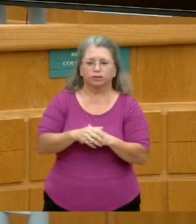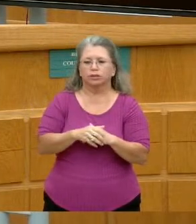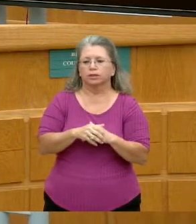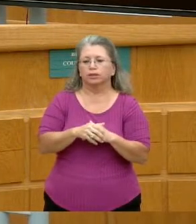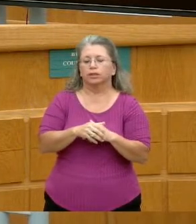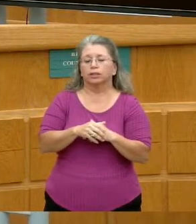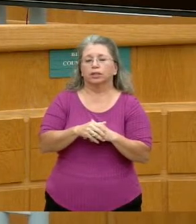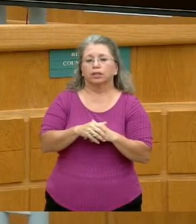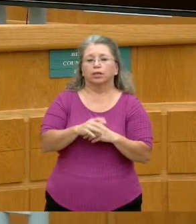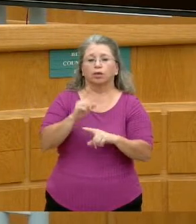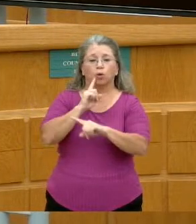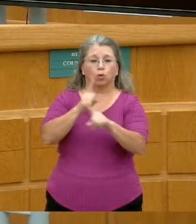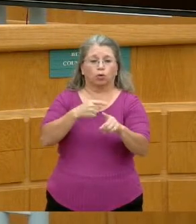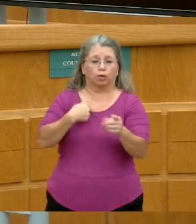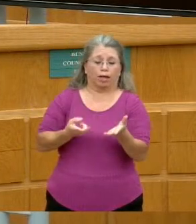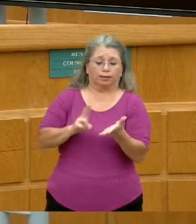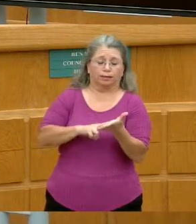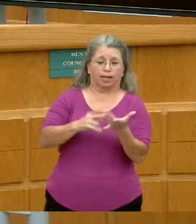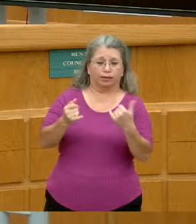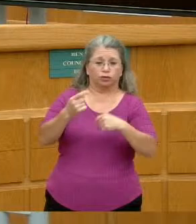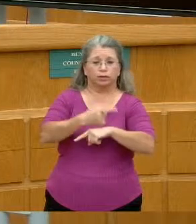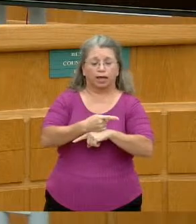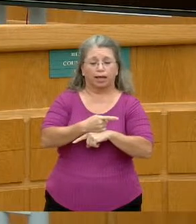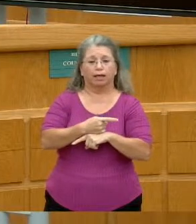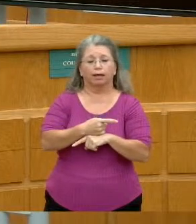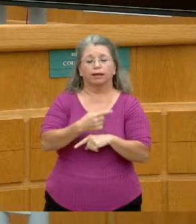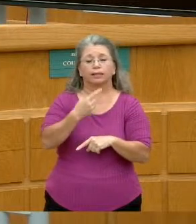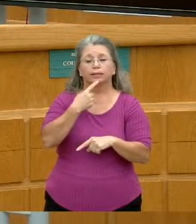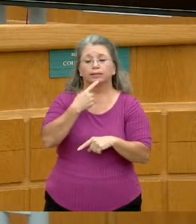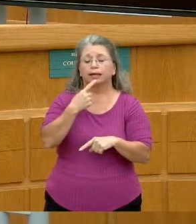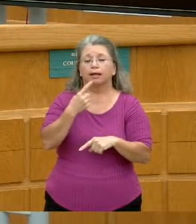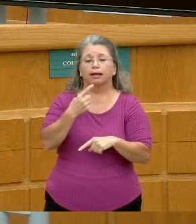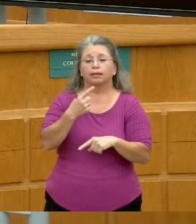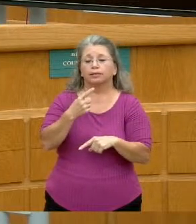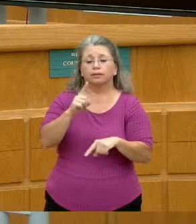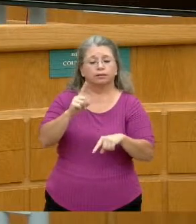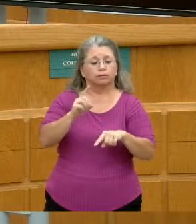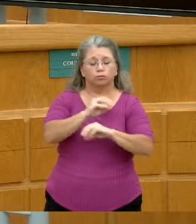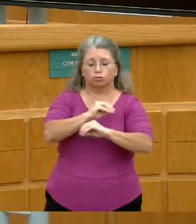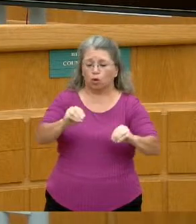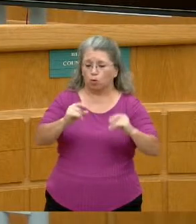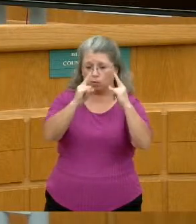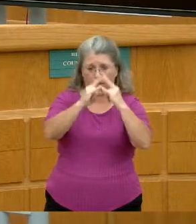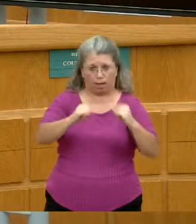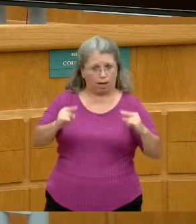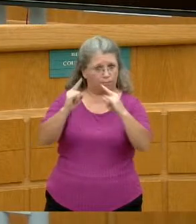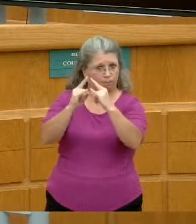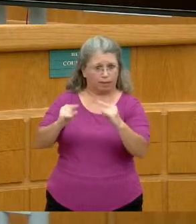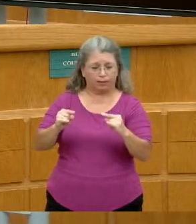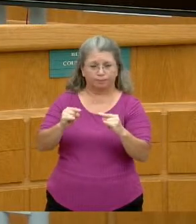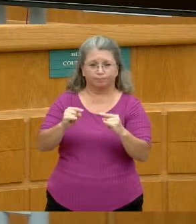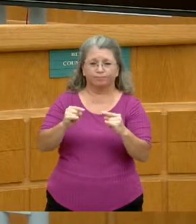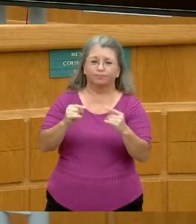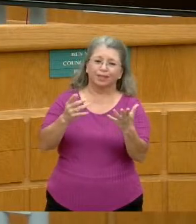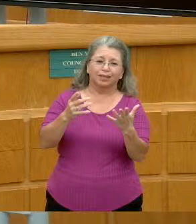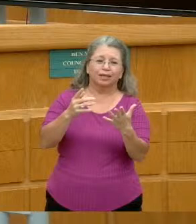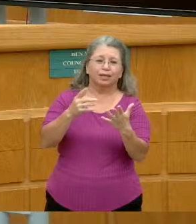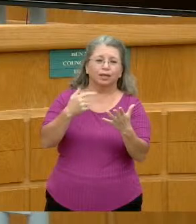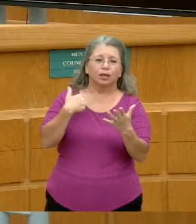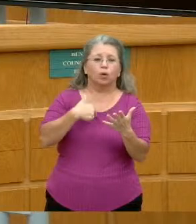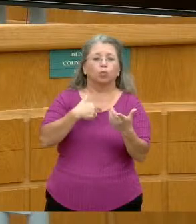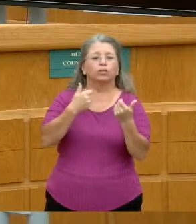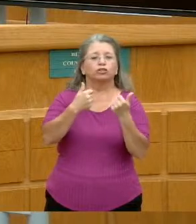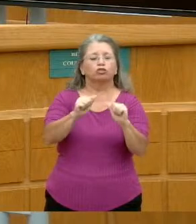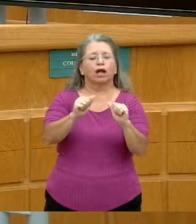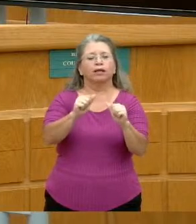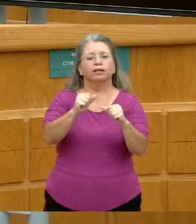The order that we signed today basically says that you can't have camping. Well, basically what we're trying to do is make it available